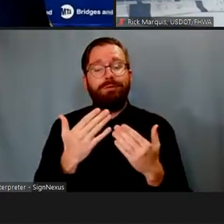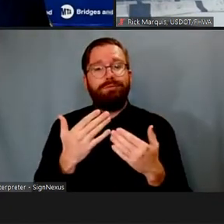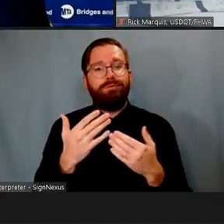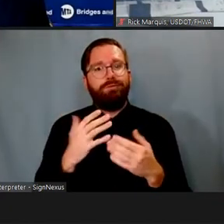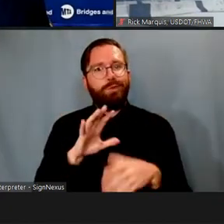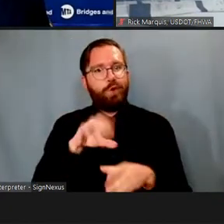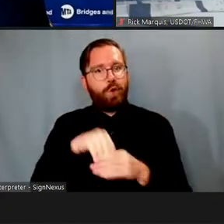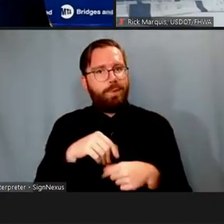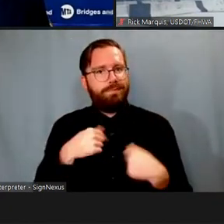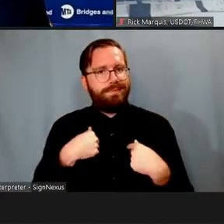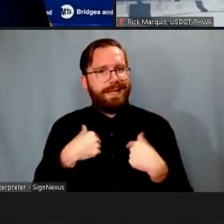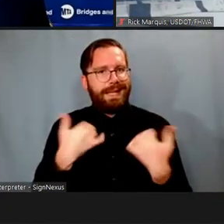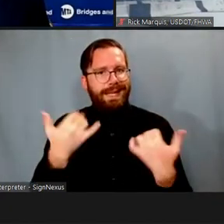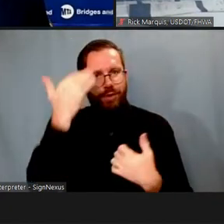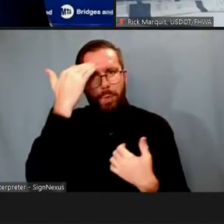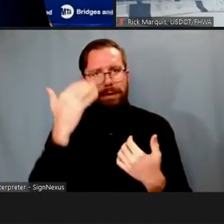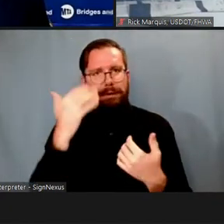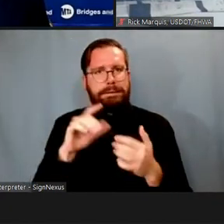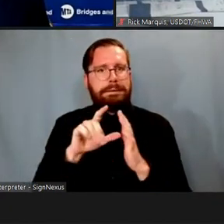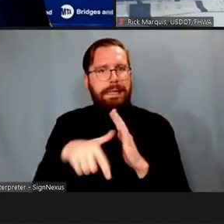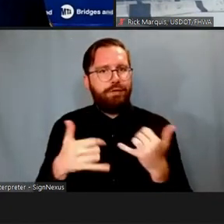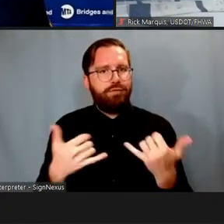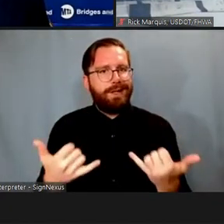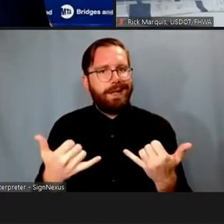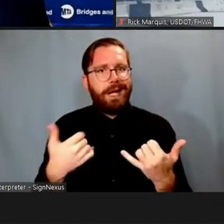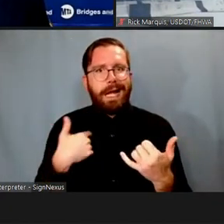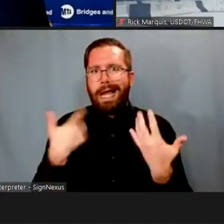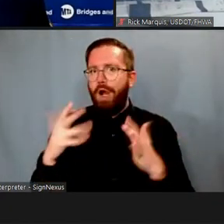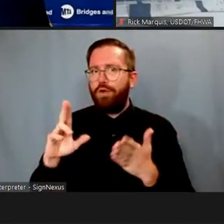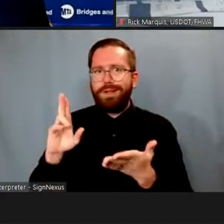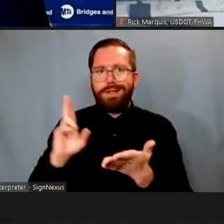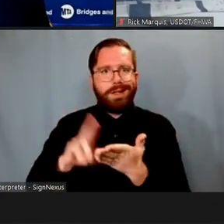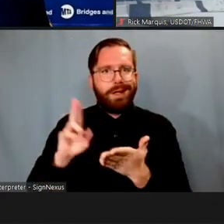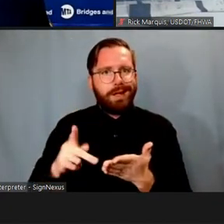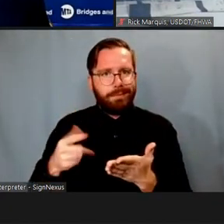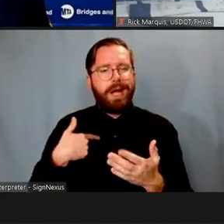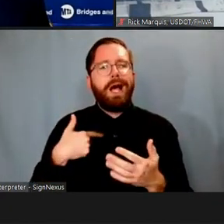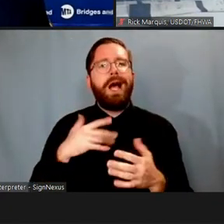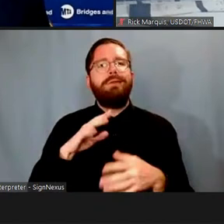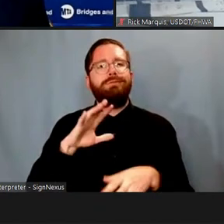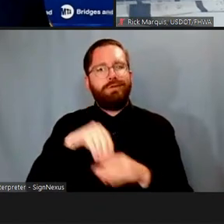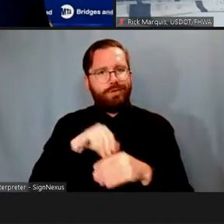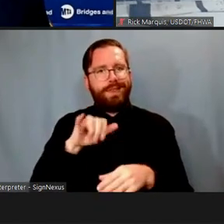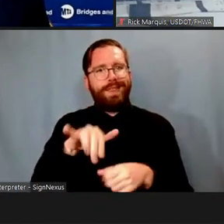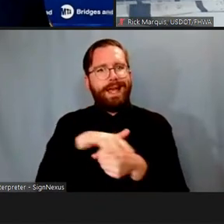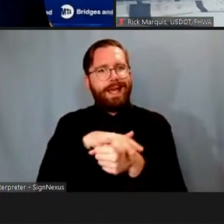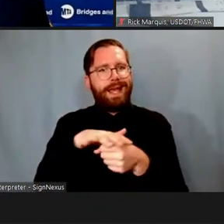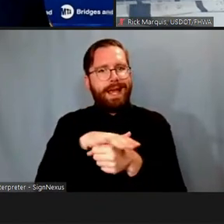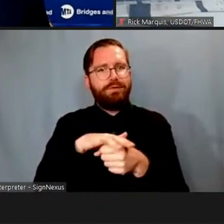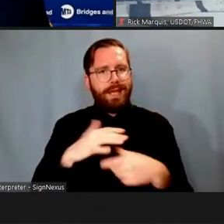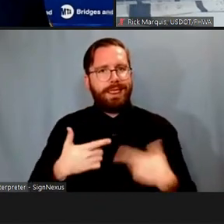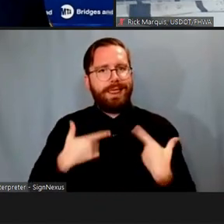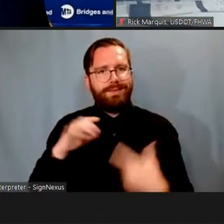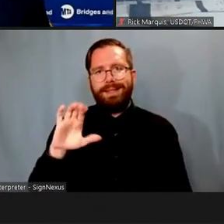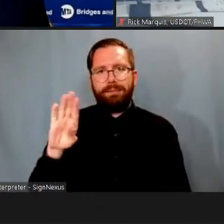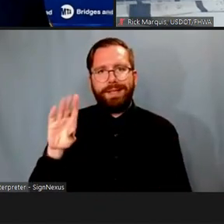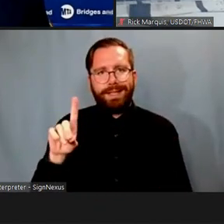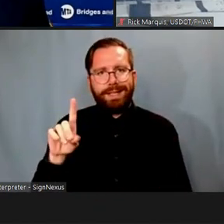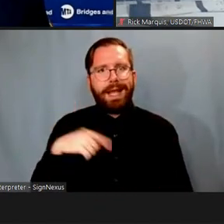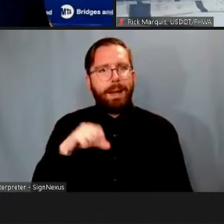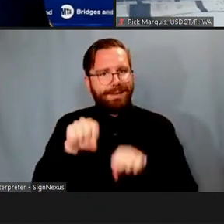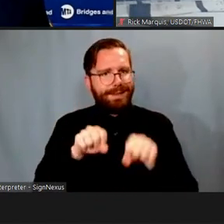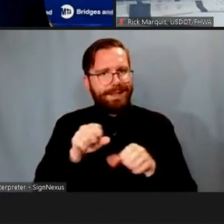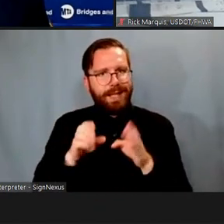know this is very late i signed up i am a member of the district i am a cyclist i have been a